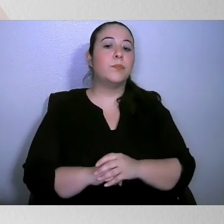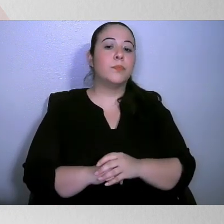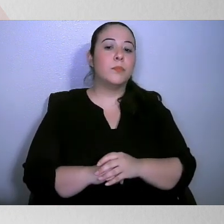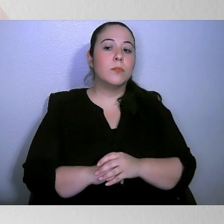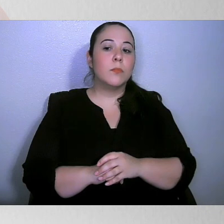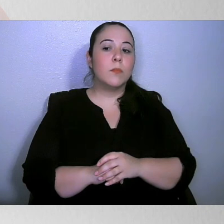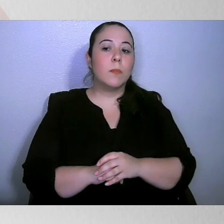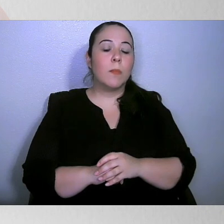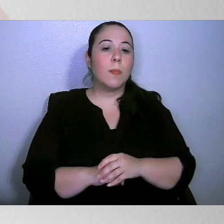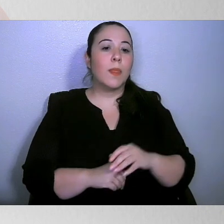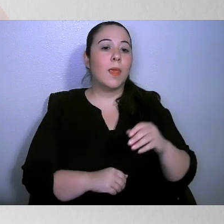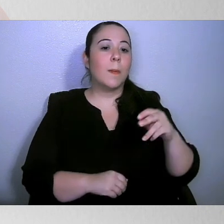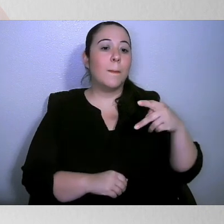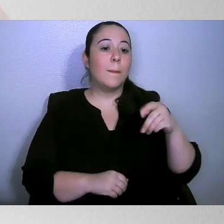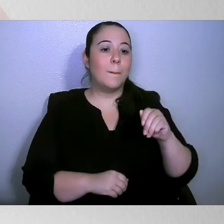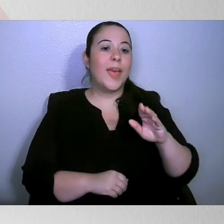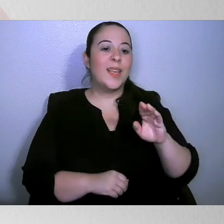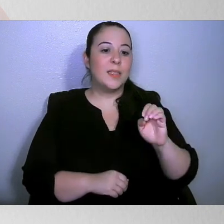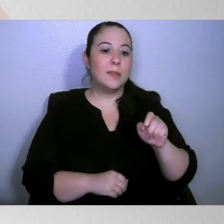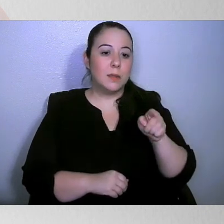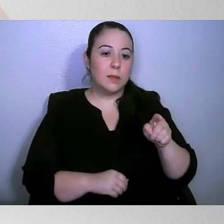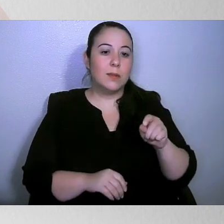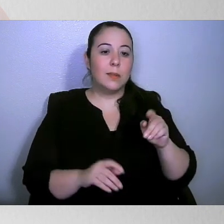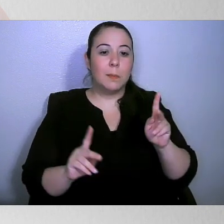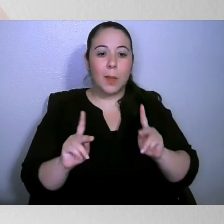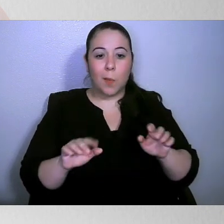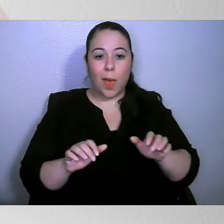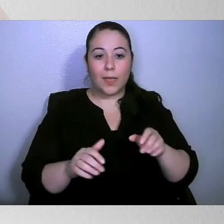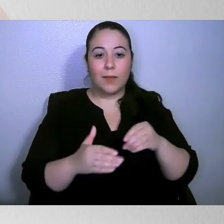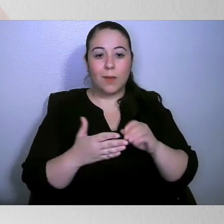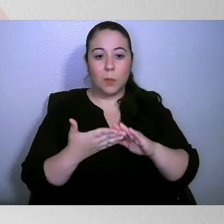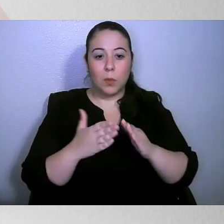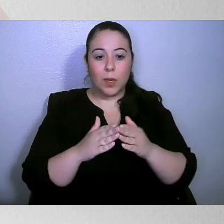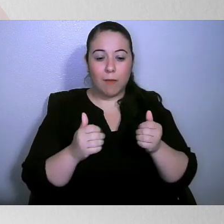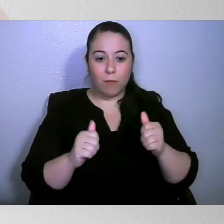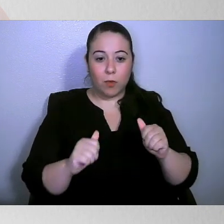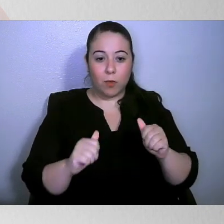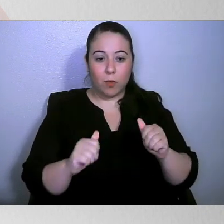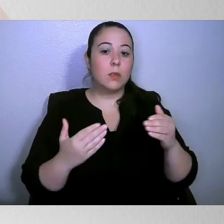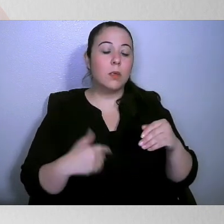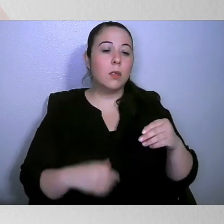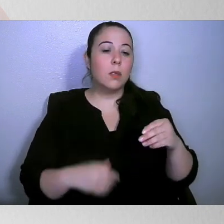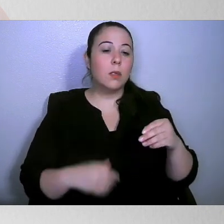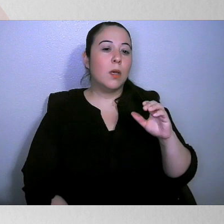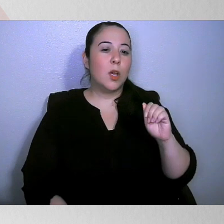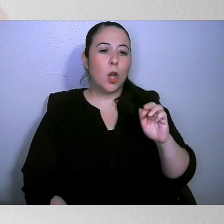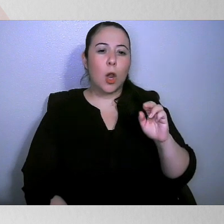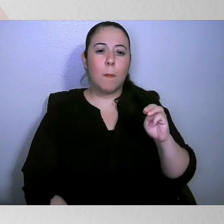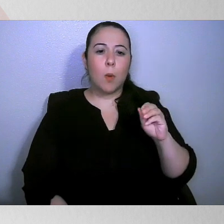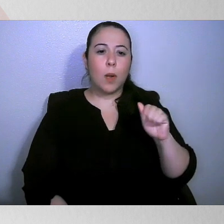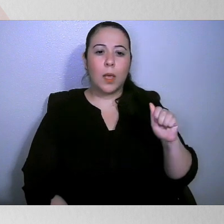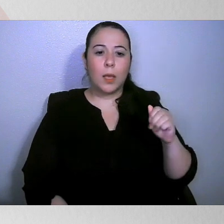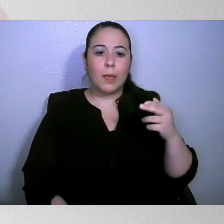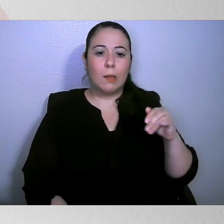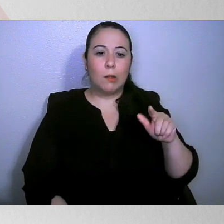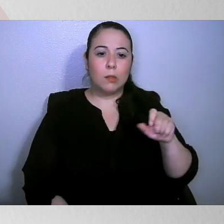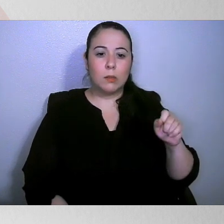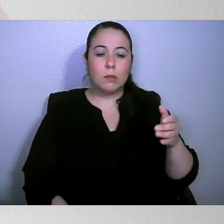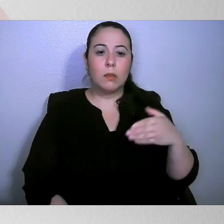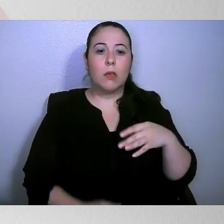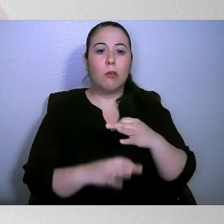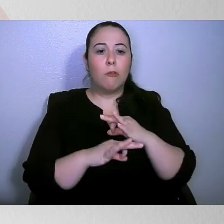Technology, PACE, People Active in Community Effort, Carmona Hills, Coleman Ridge, Freedom